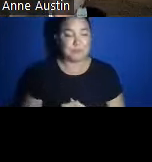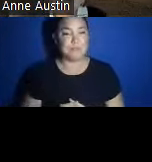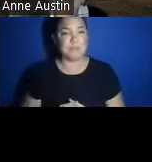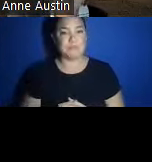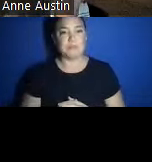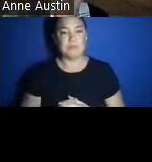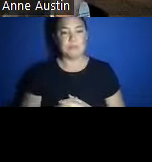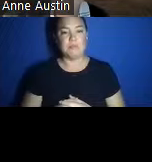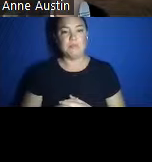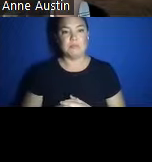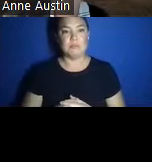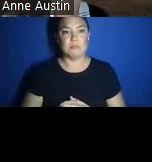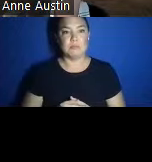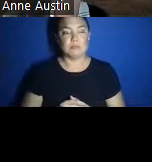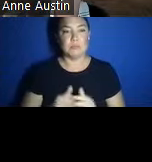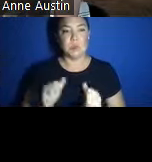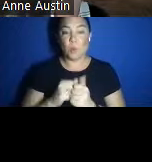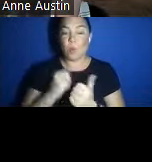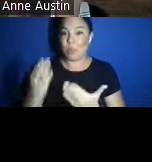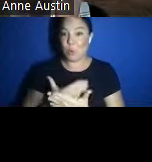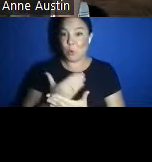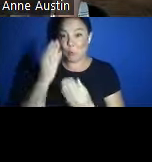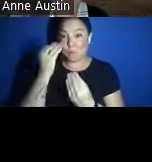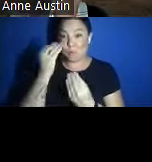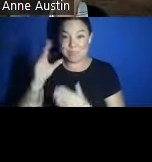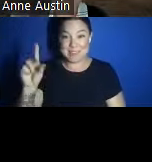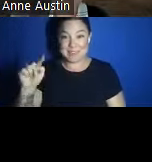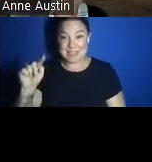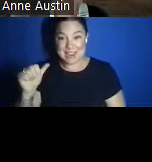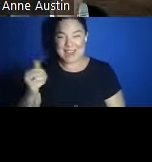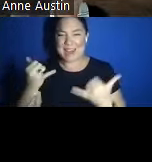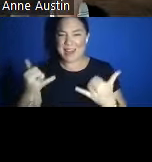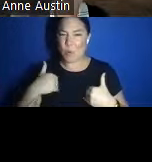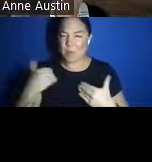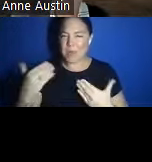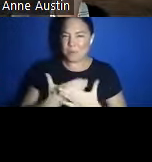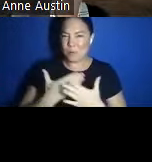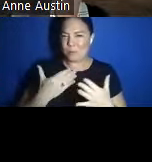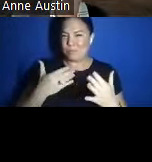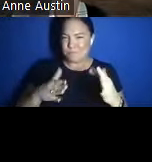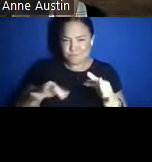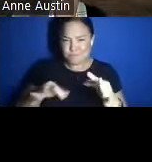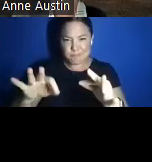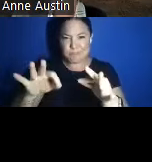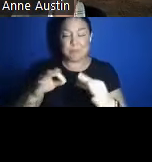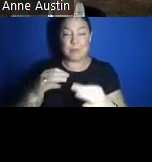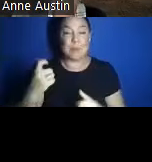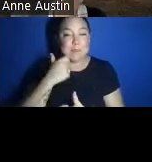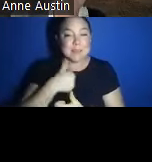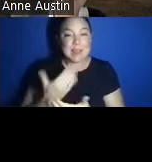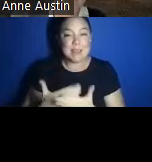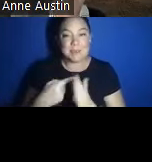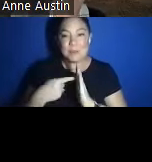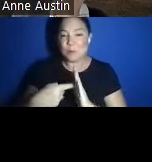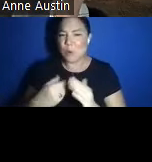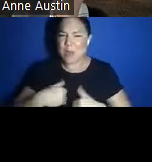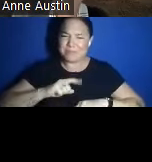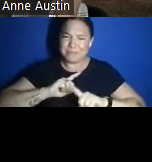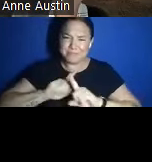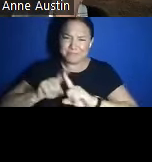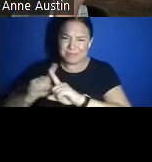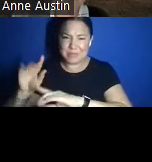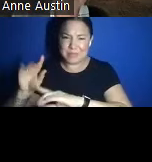So with these new data come new conclusions, and our most recent evidence has suggested that there was a plurality of